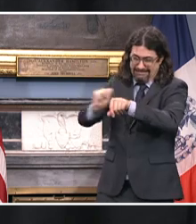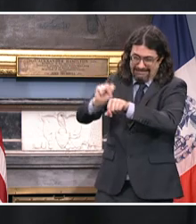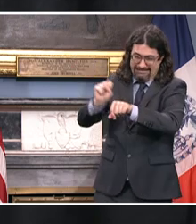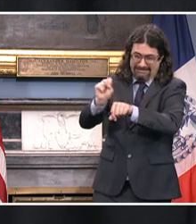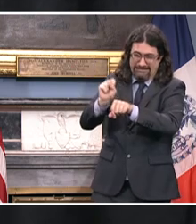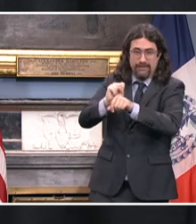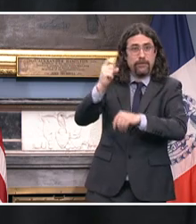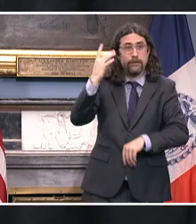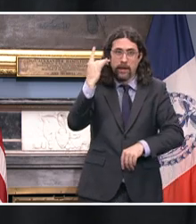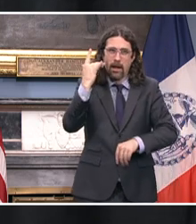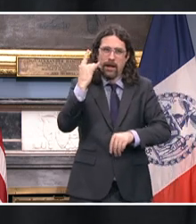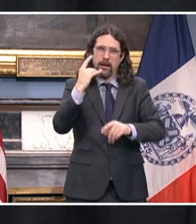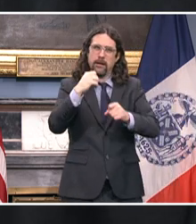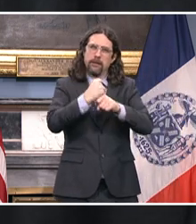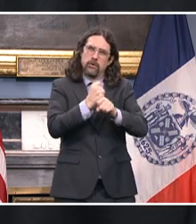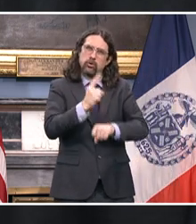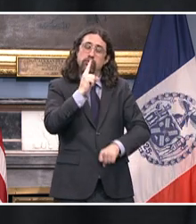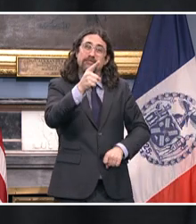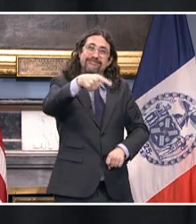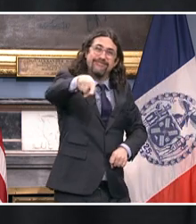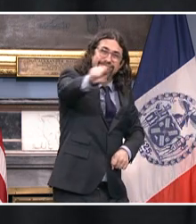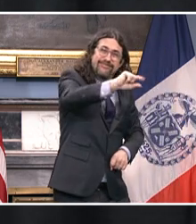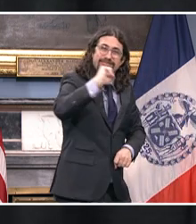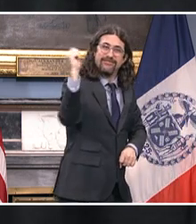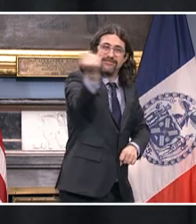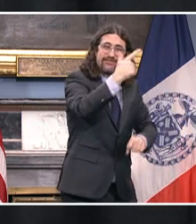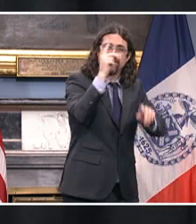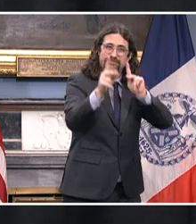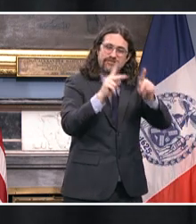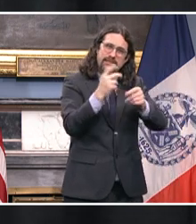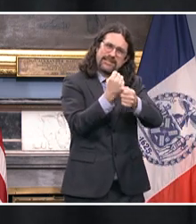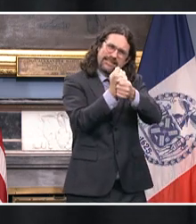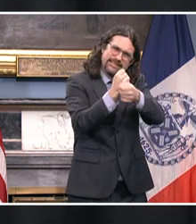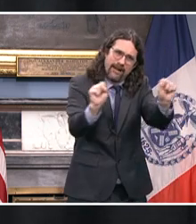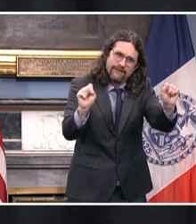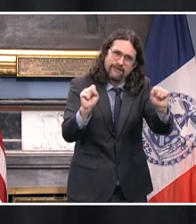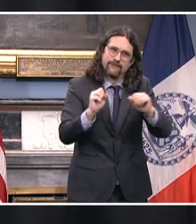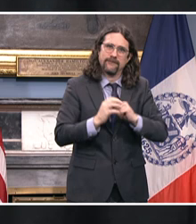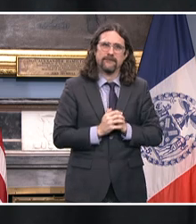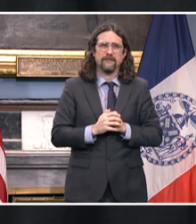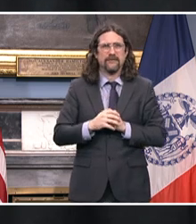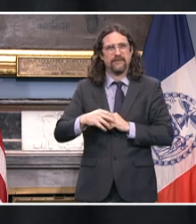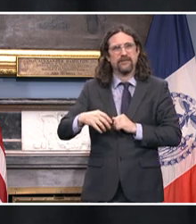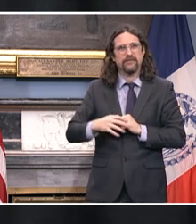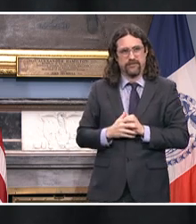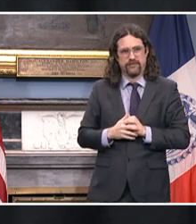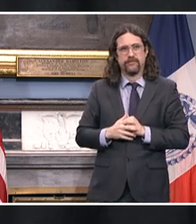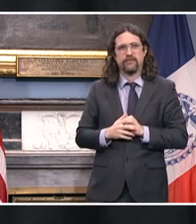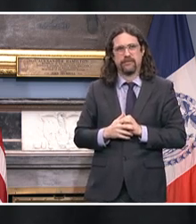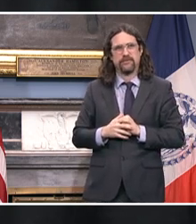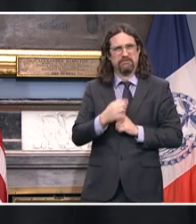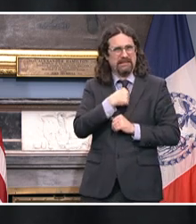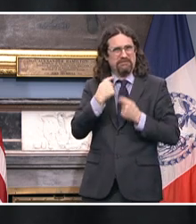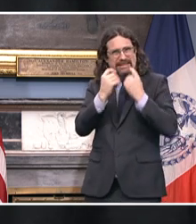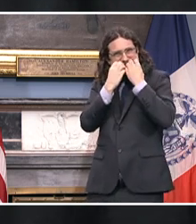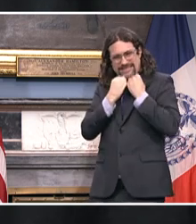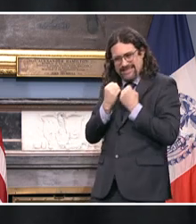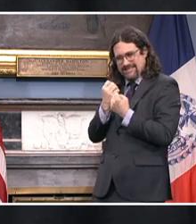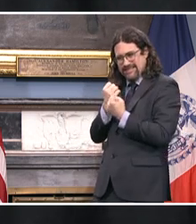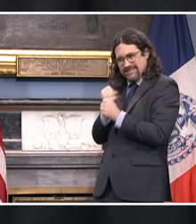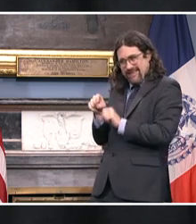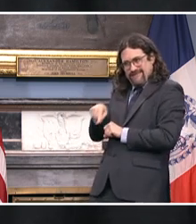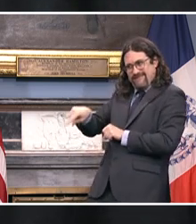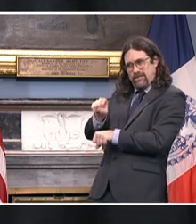want to thank Danny Zausner, the COO of the Billie Jean King Center, who's been a fantastic partner in this, and his whole